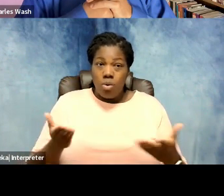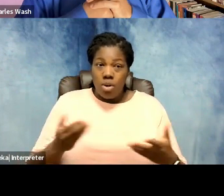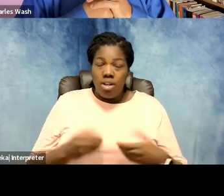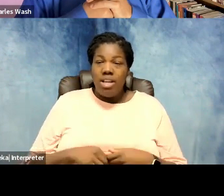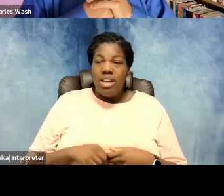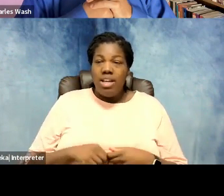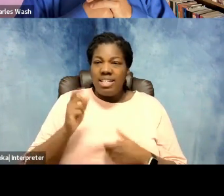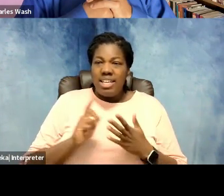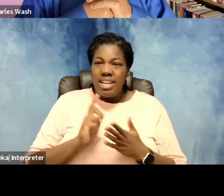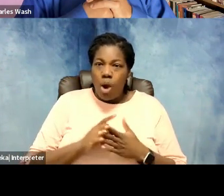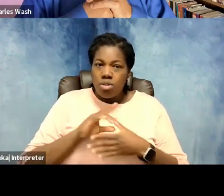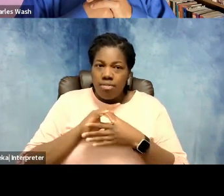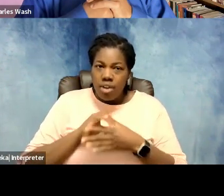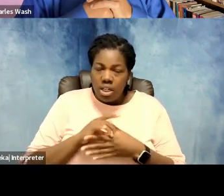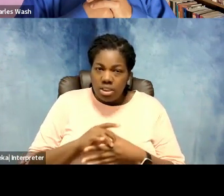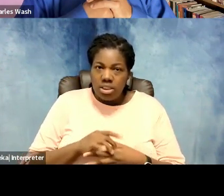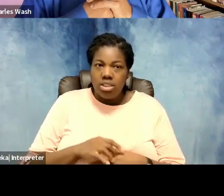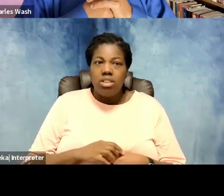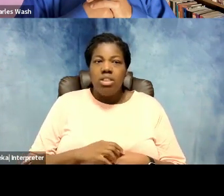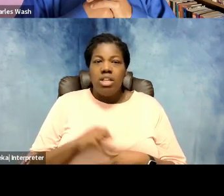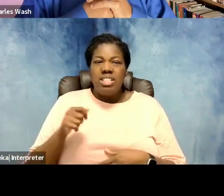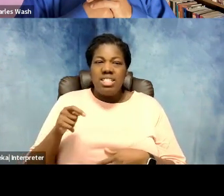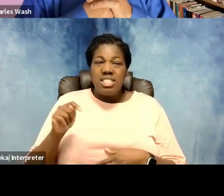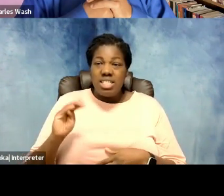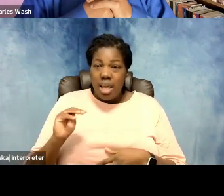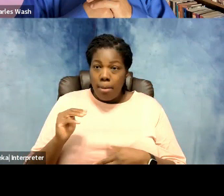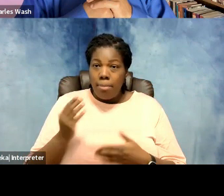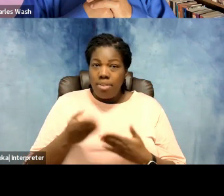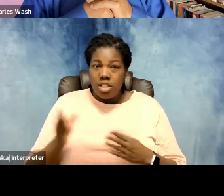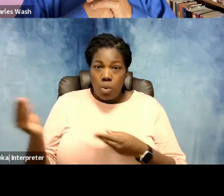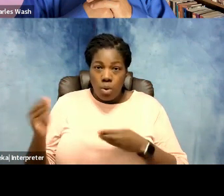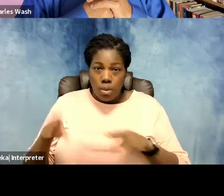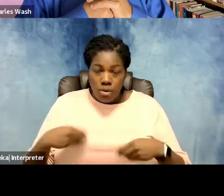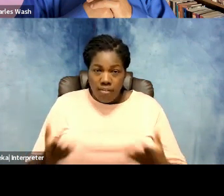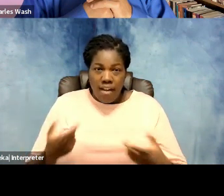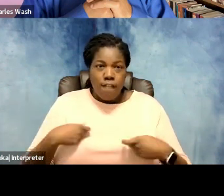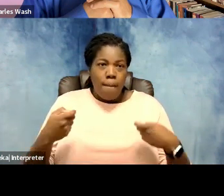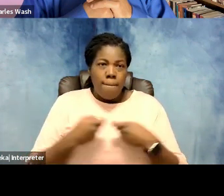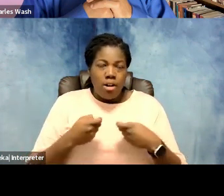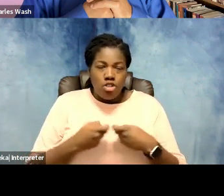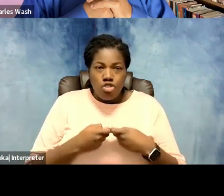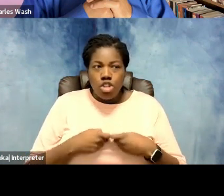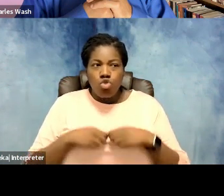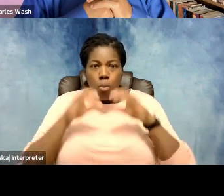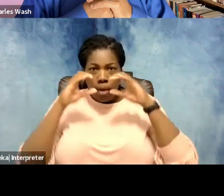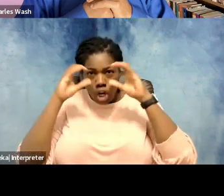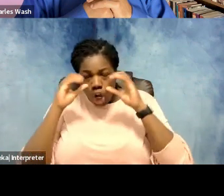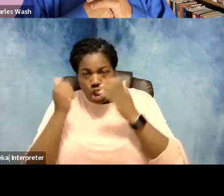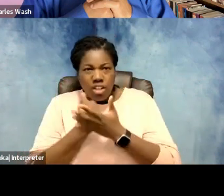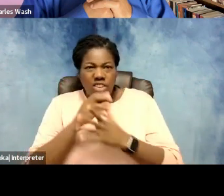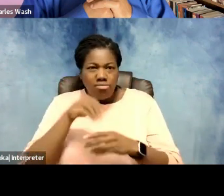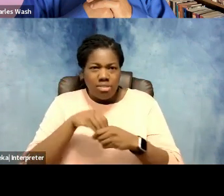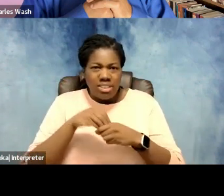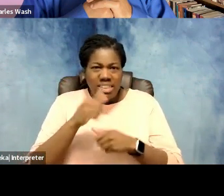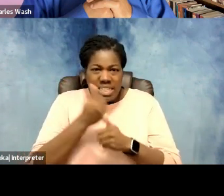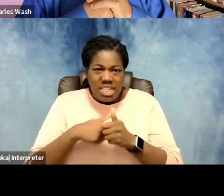10 hours of content, STEM content that we deliver. Everything from batteries to binoculars are included inside of